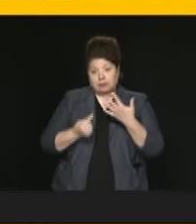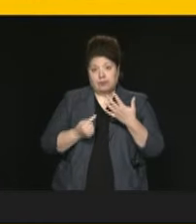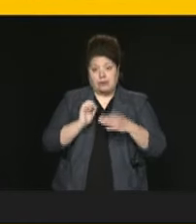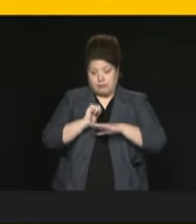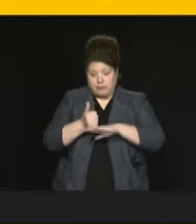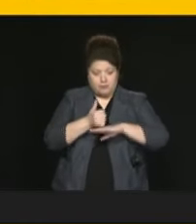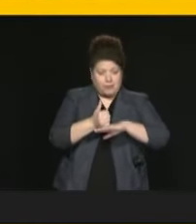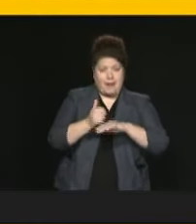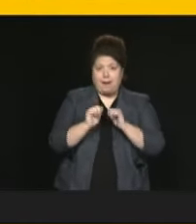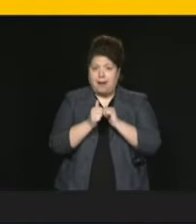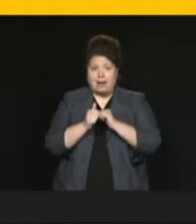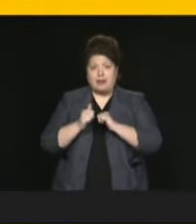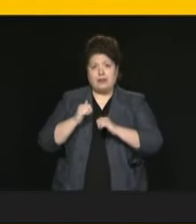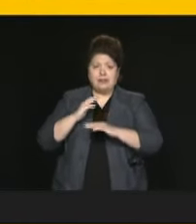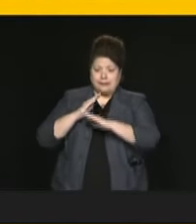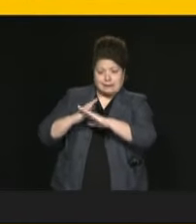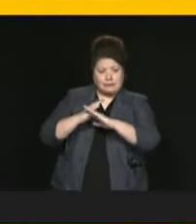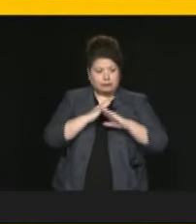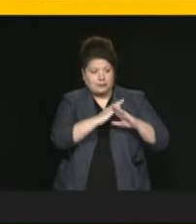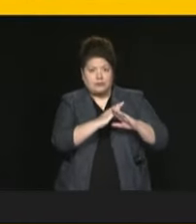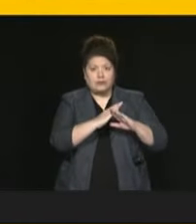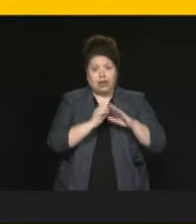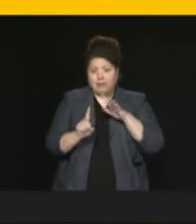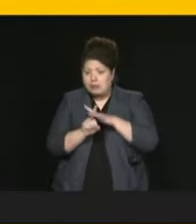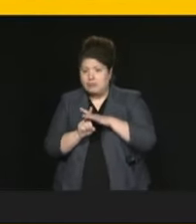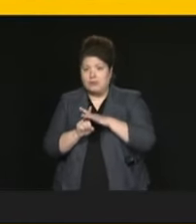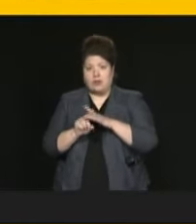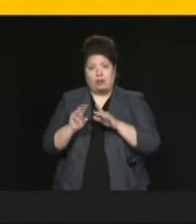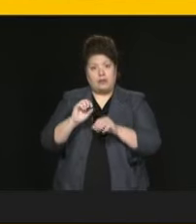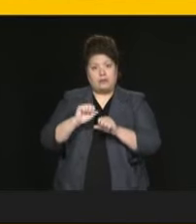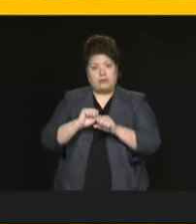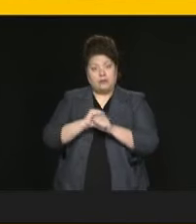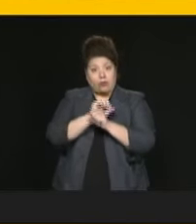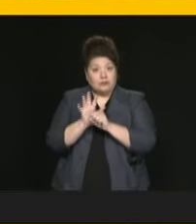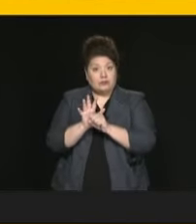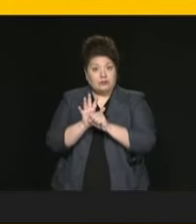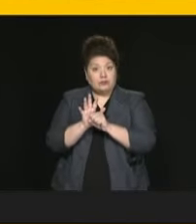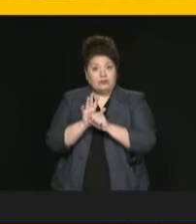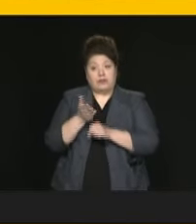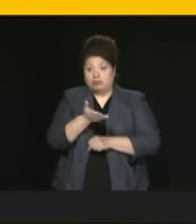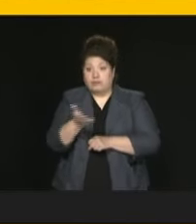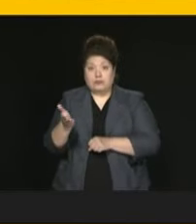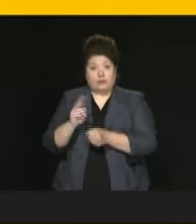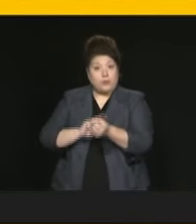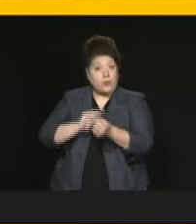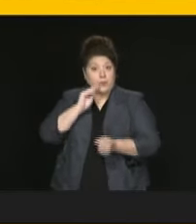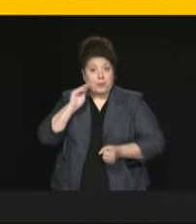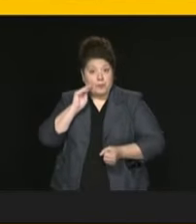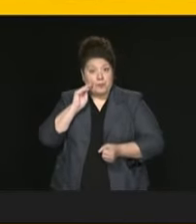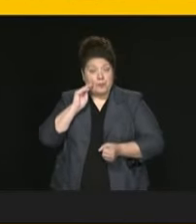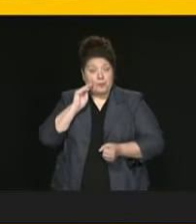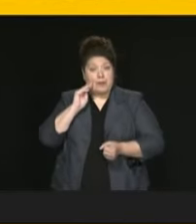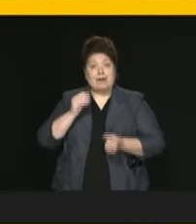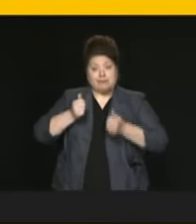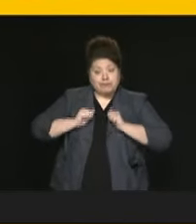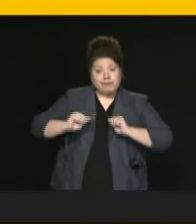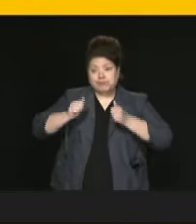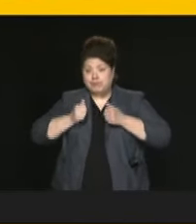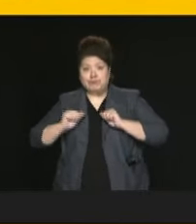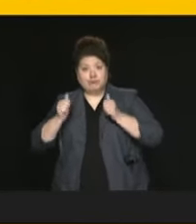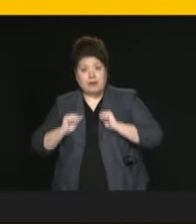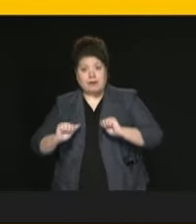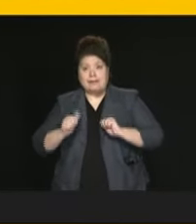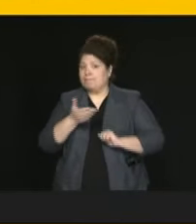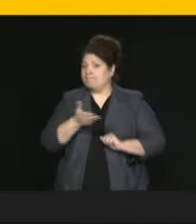and spread of COVID-19 in long-term care homes. However, many areas of the country are still struggling to get ahead of the